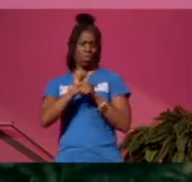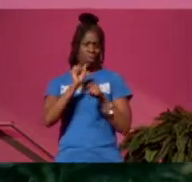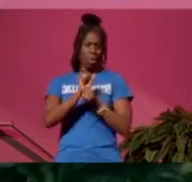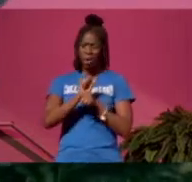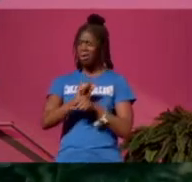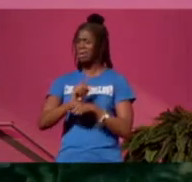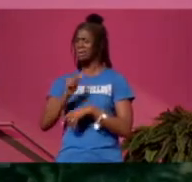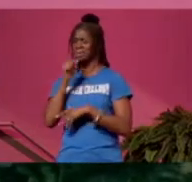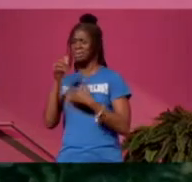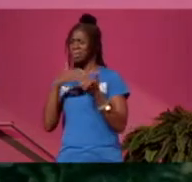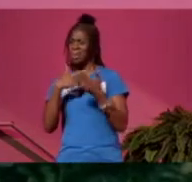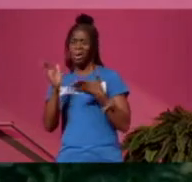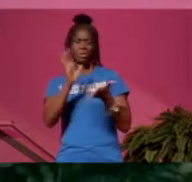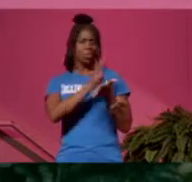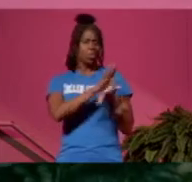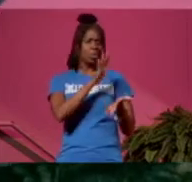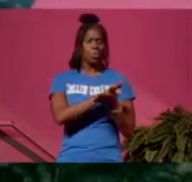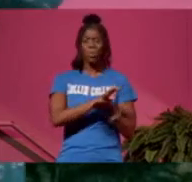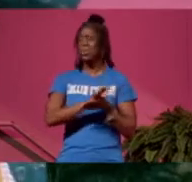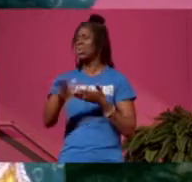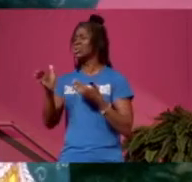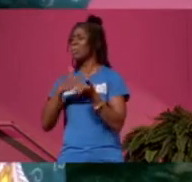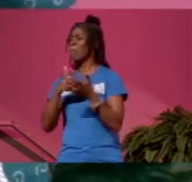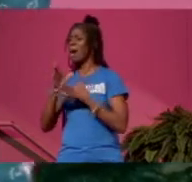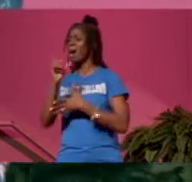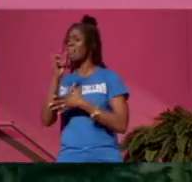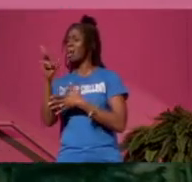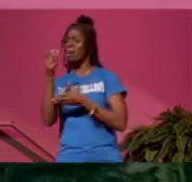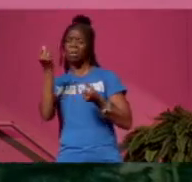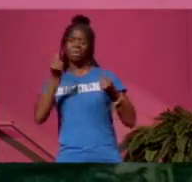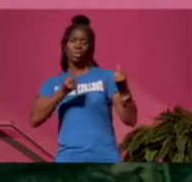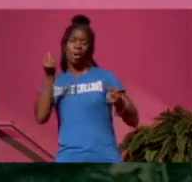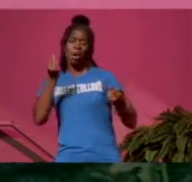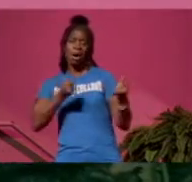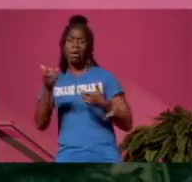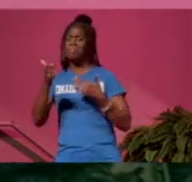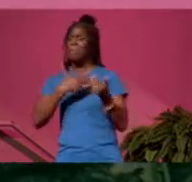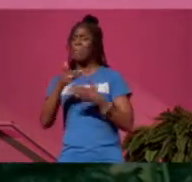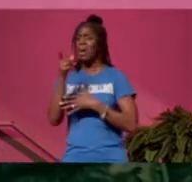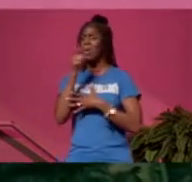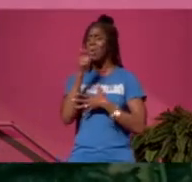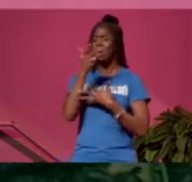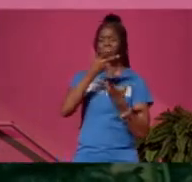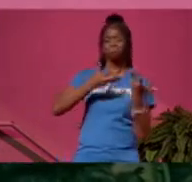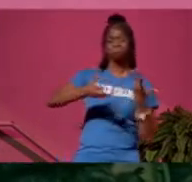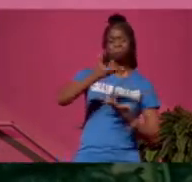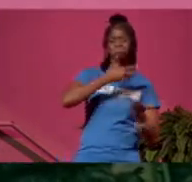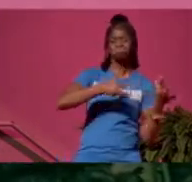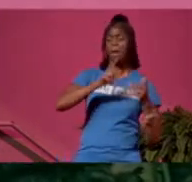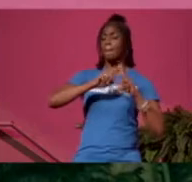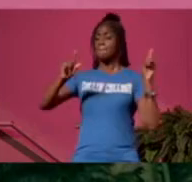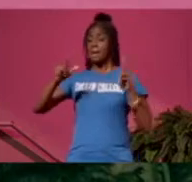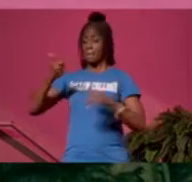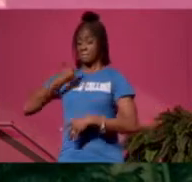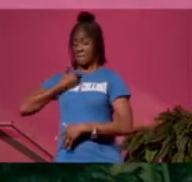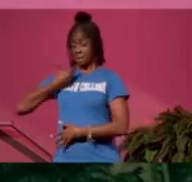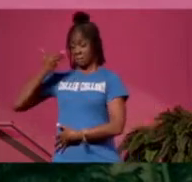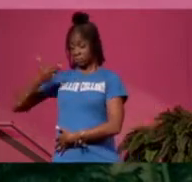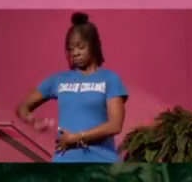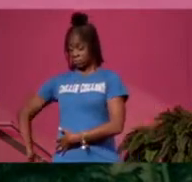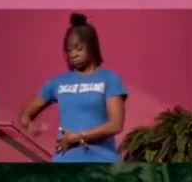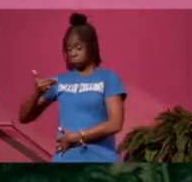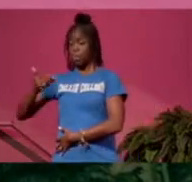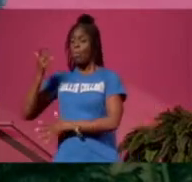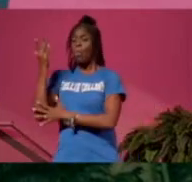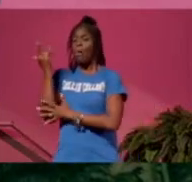where I went to school. It's not because of what I drive. It's not because of who I know or where I've been, but I am who I am because somebody loved